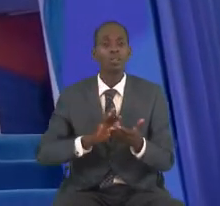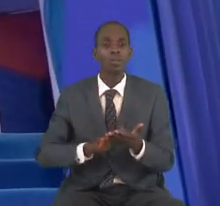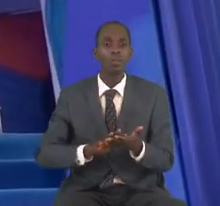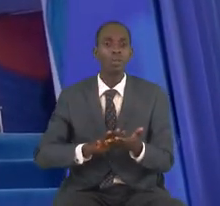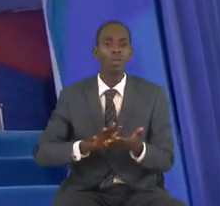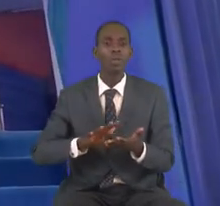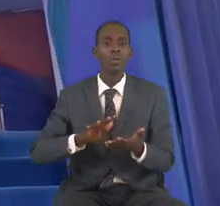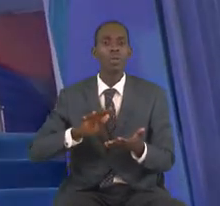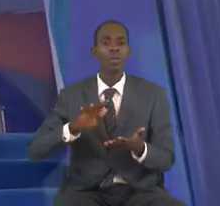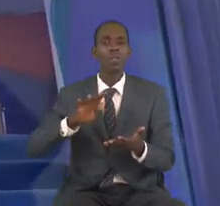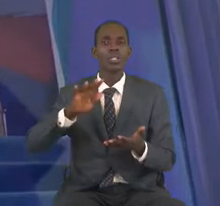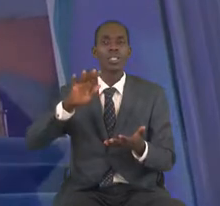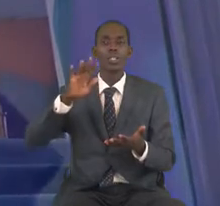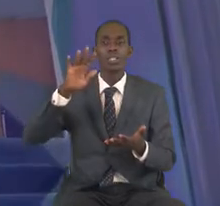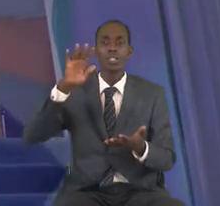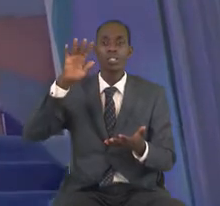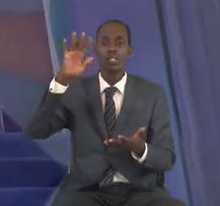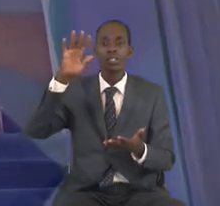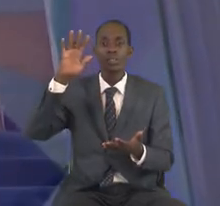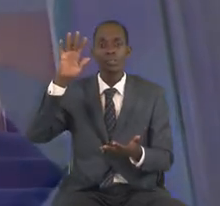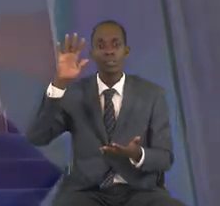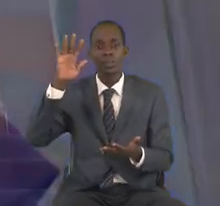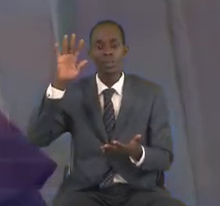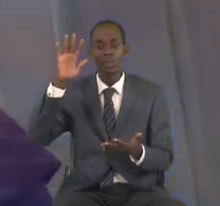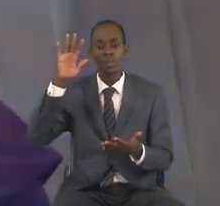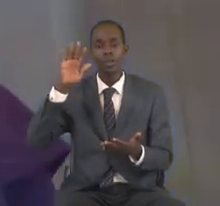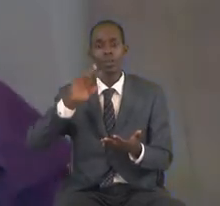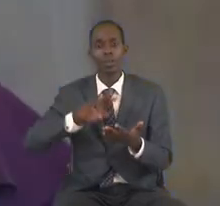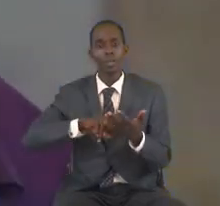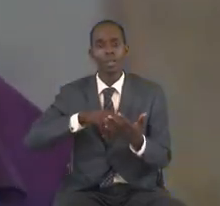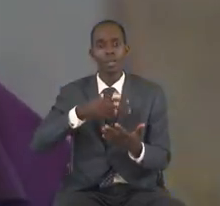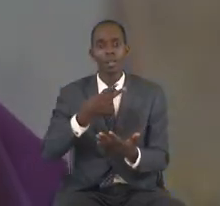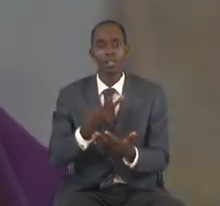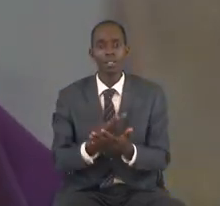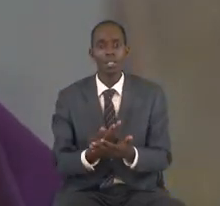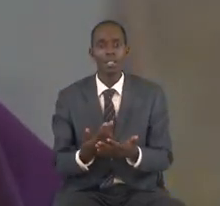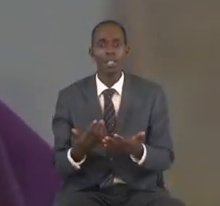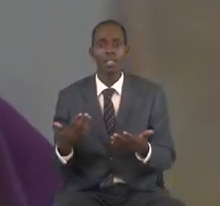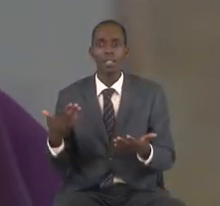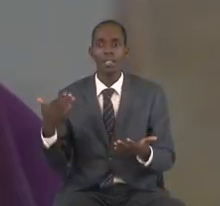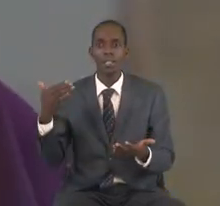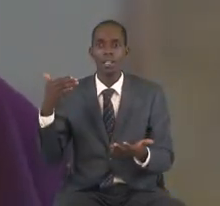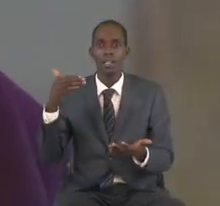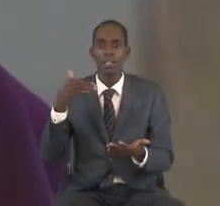glory come again